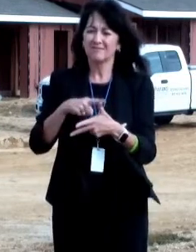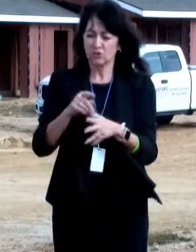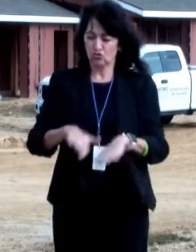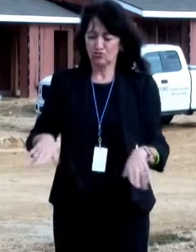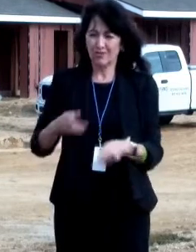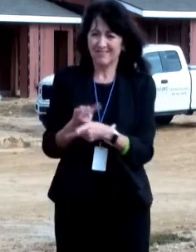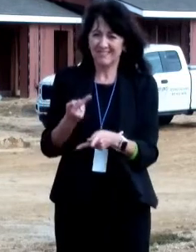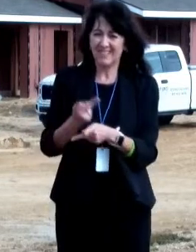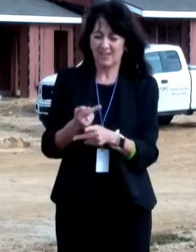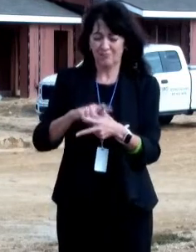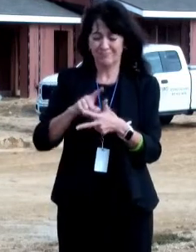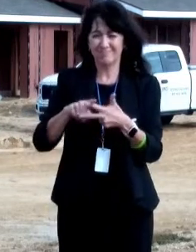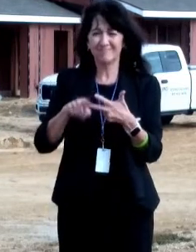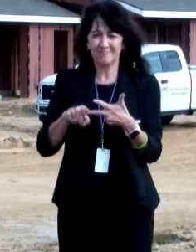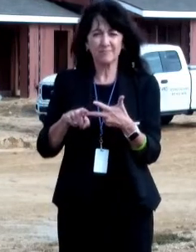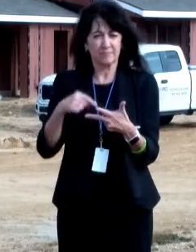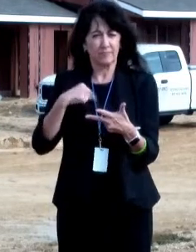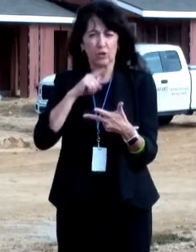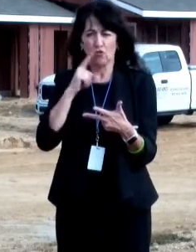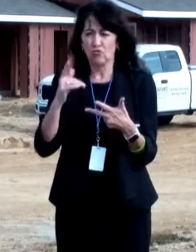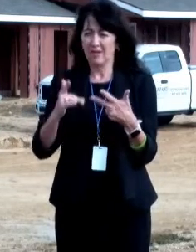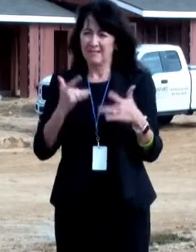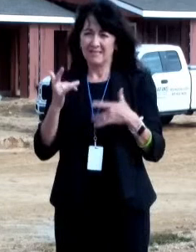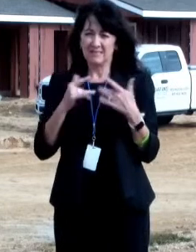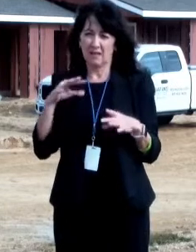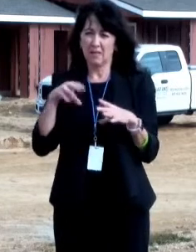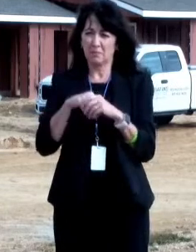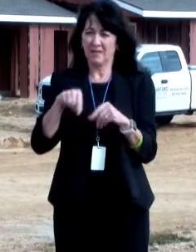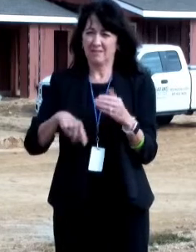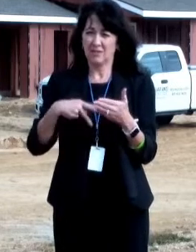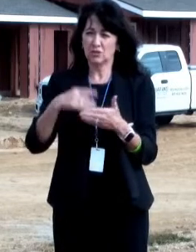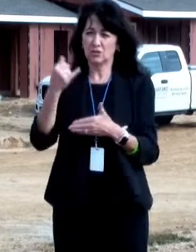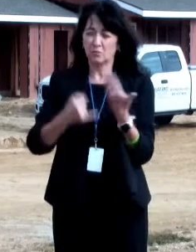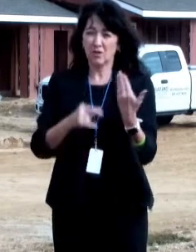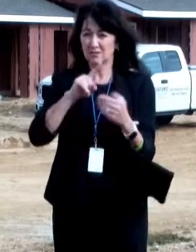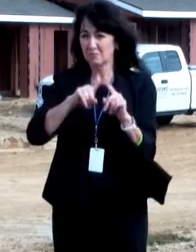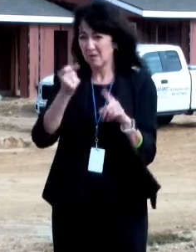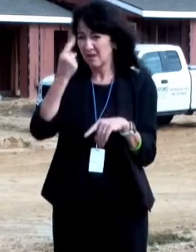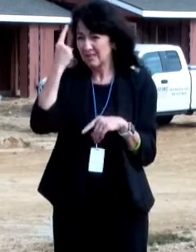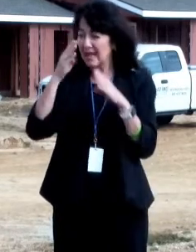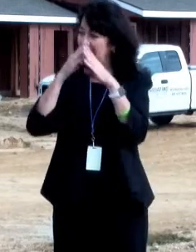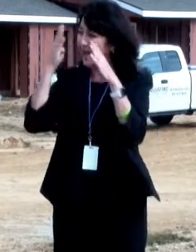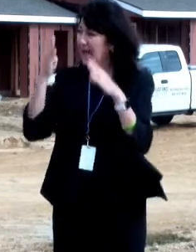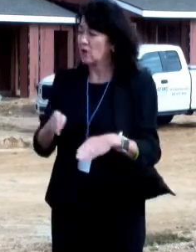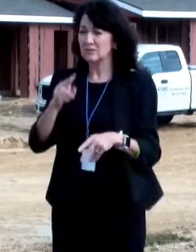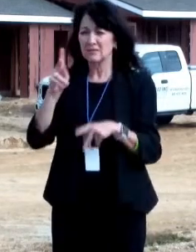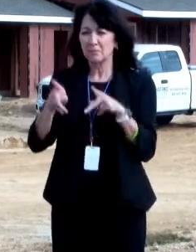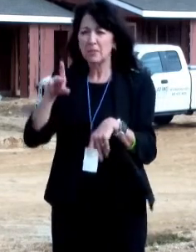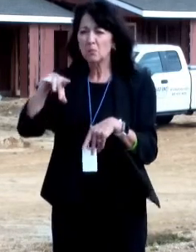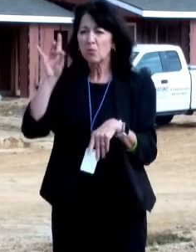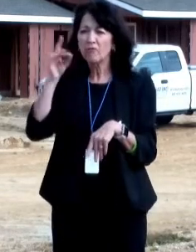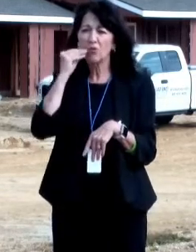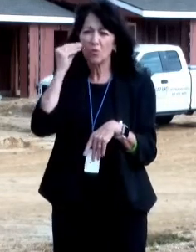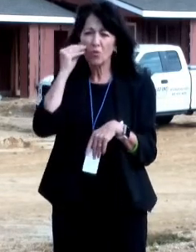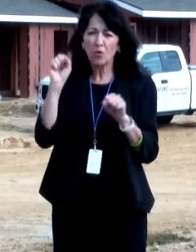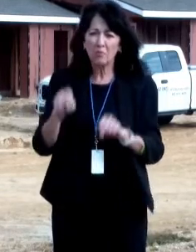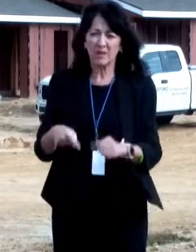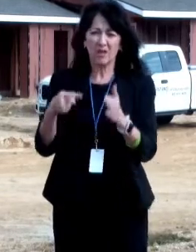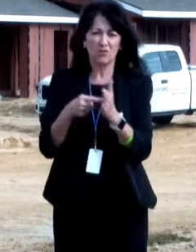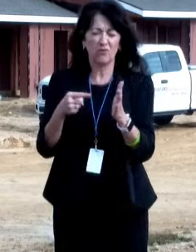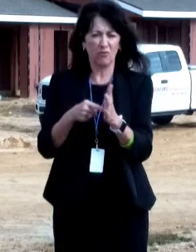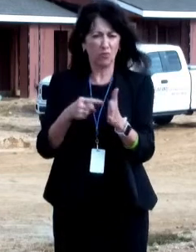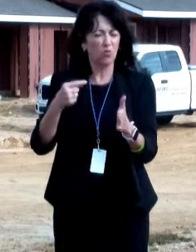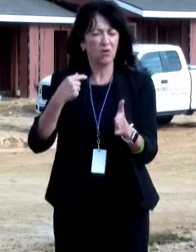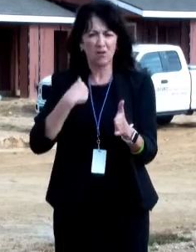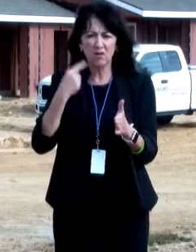I am so excited to continue to work on it. But housing has been the #1 issue, as Eugene said, that I hear up and down